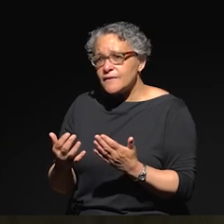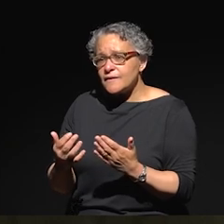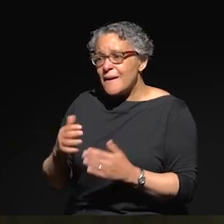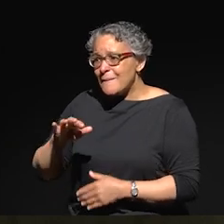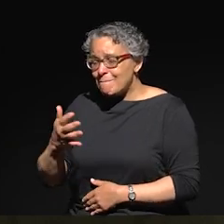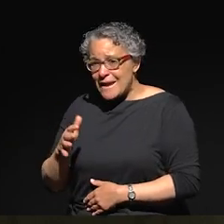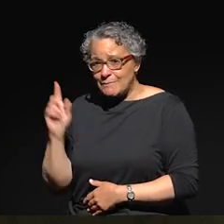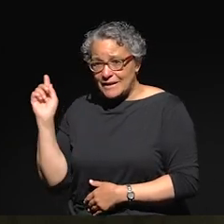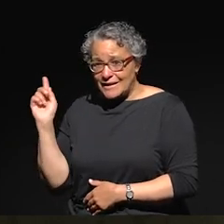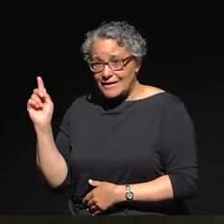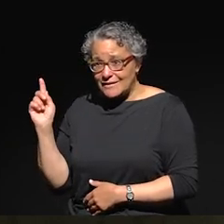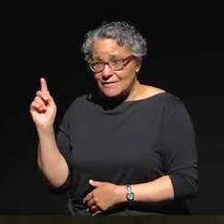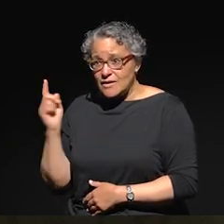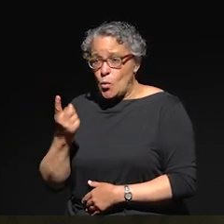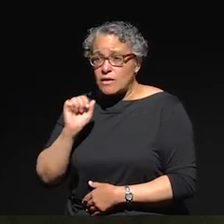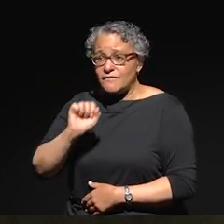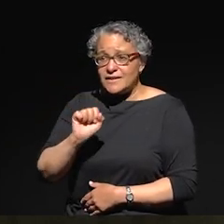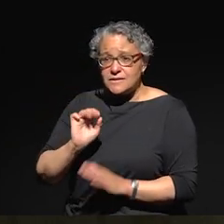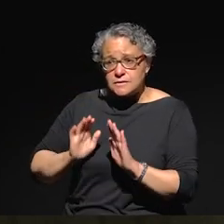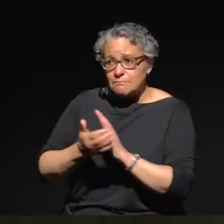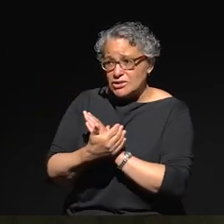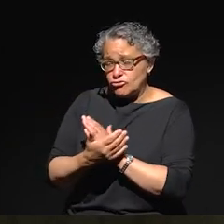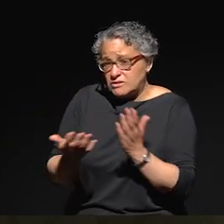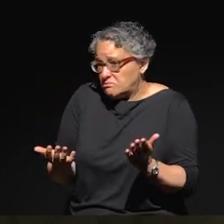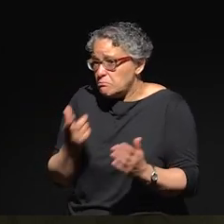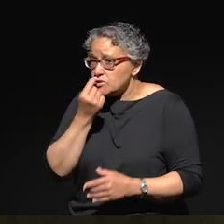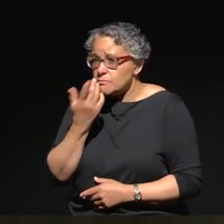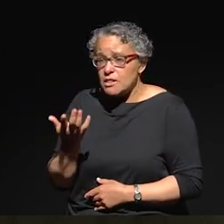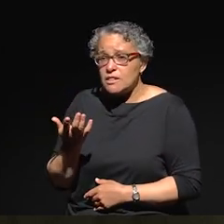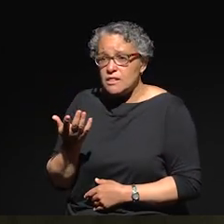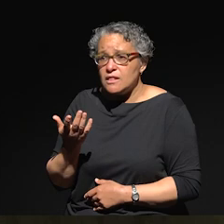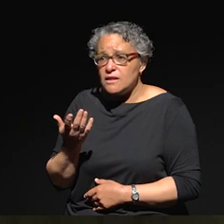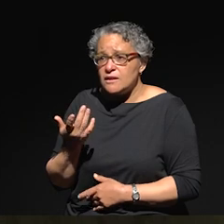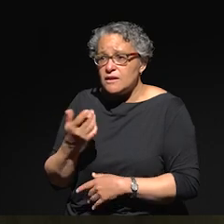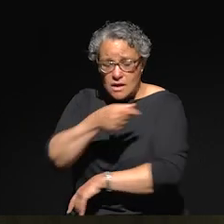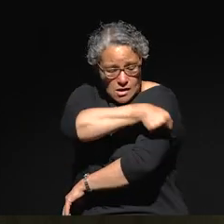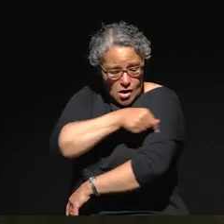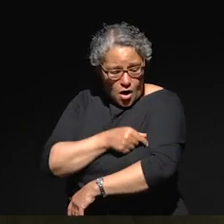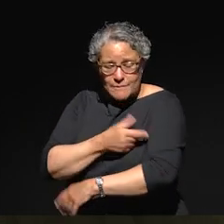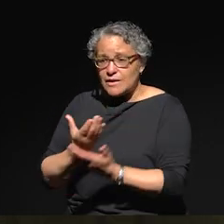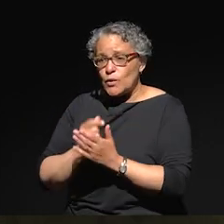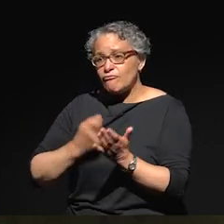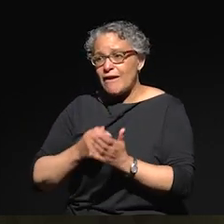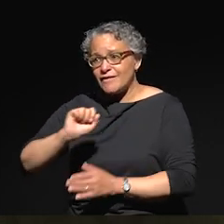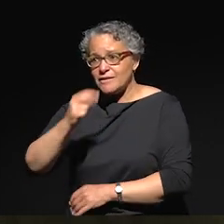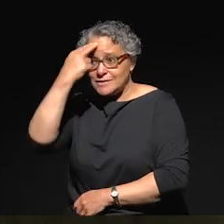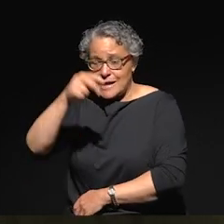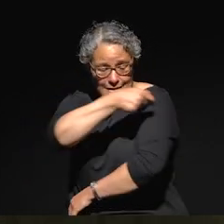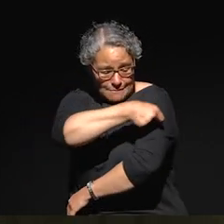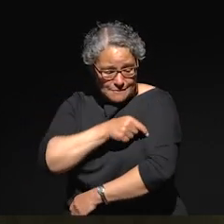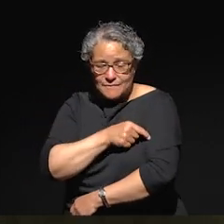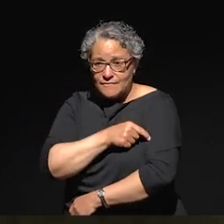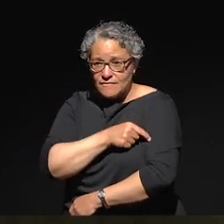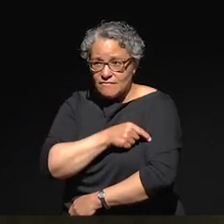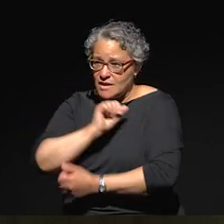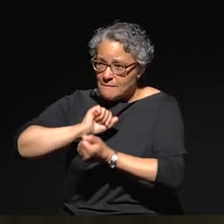be one of his lovers. She has an armband with his name on it here, as if she belongs to